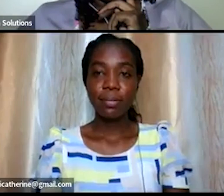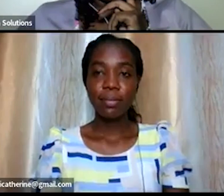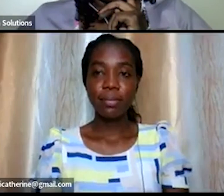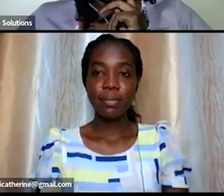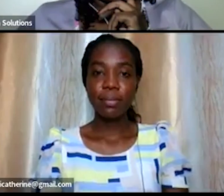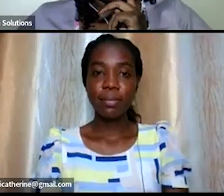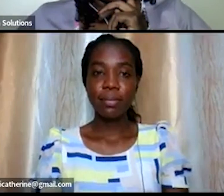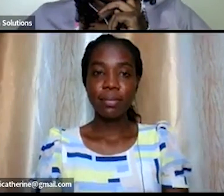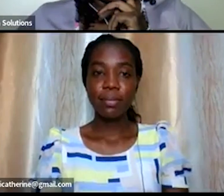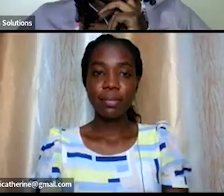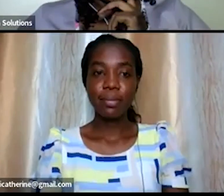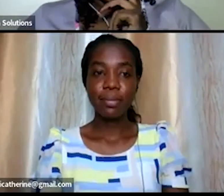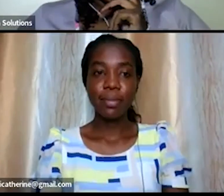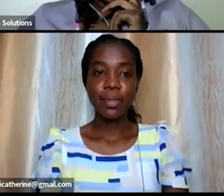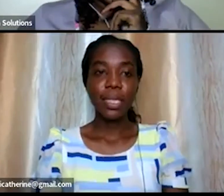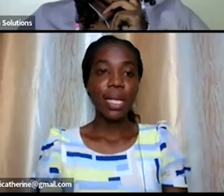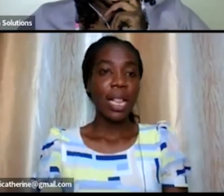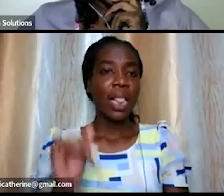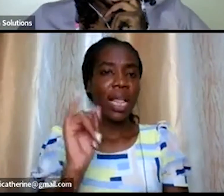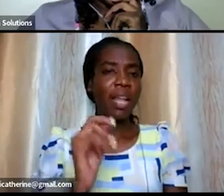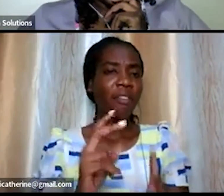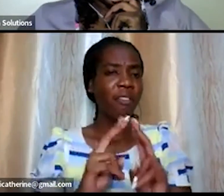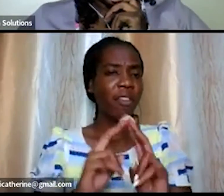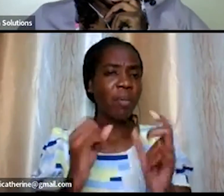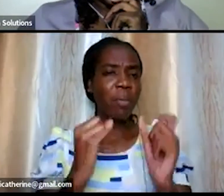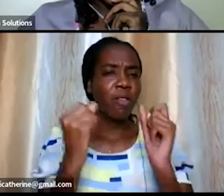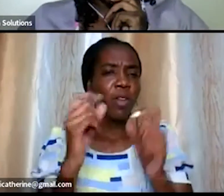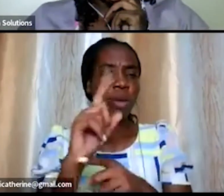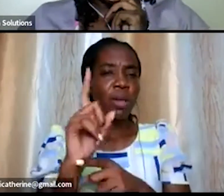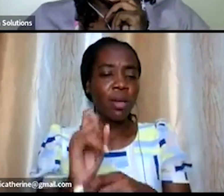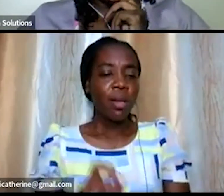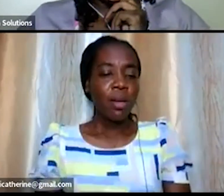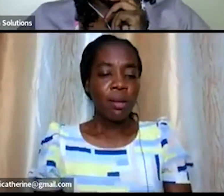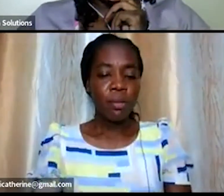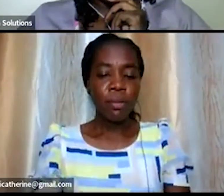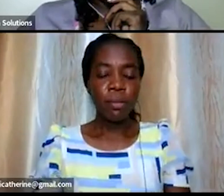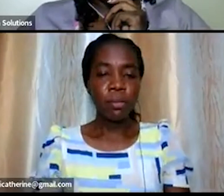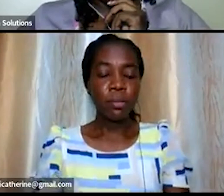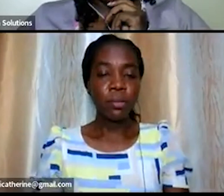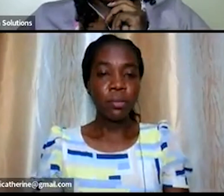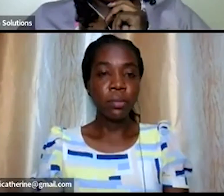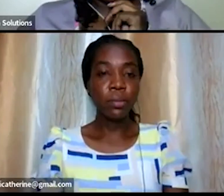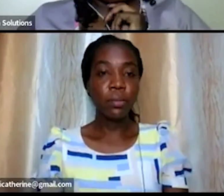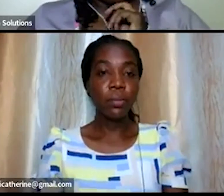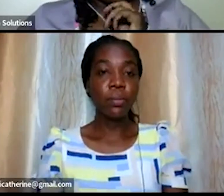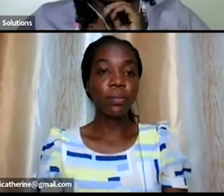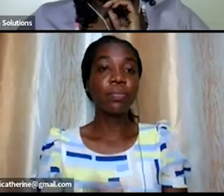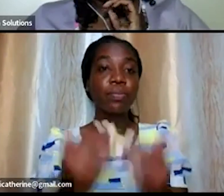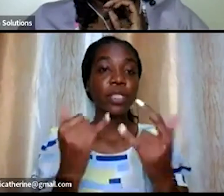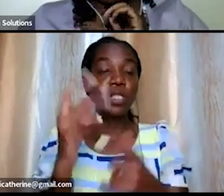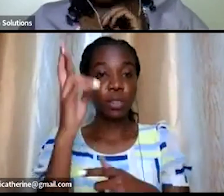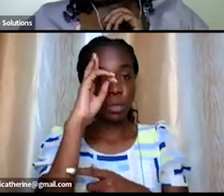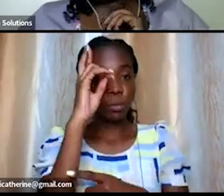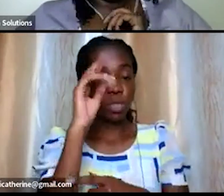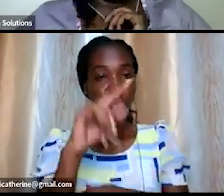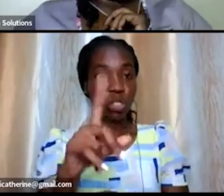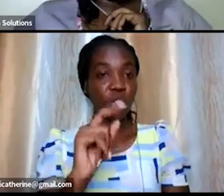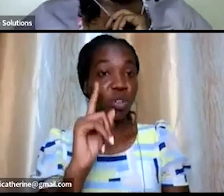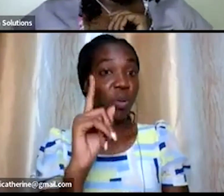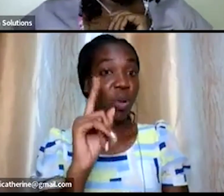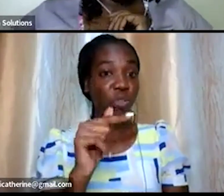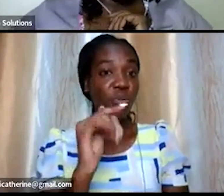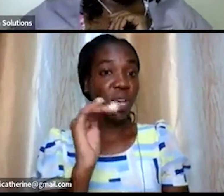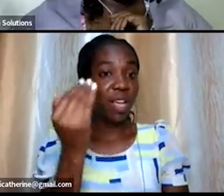Wow, that's a really, really powerful question. Now, remember the first question you asked, Grace. Who